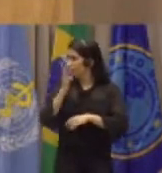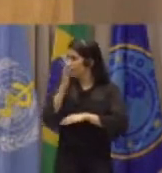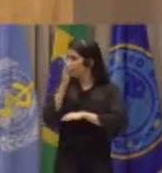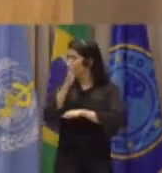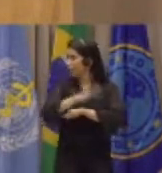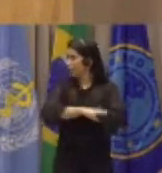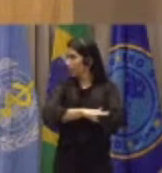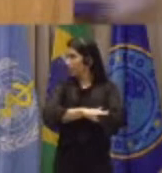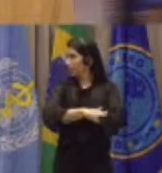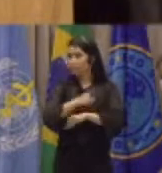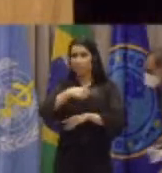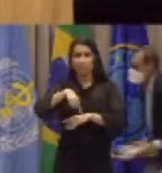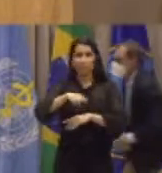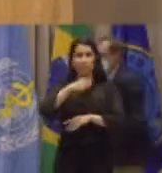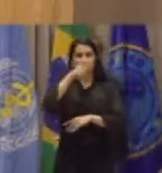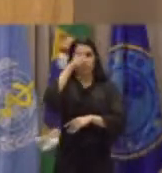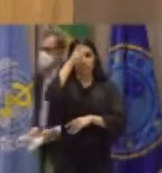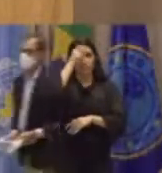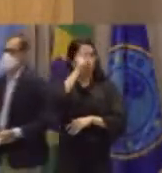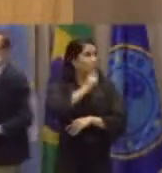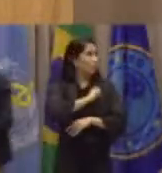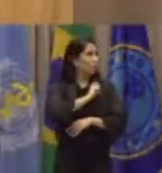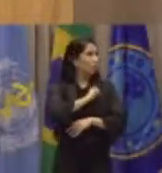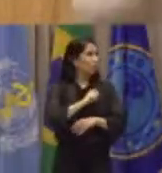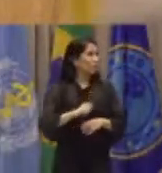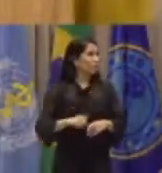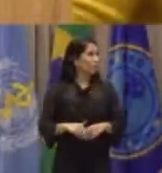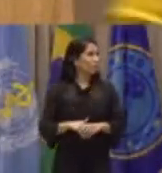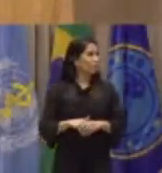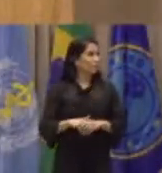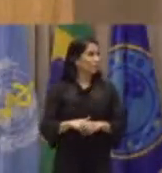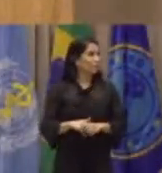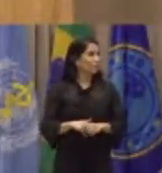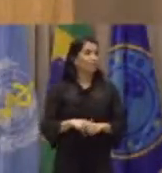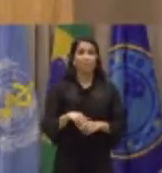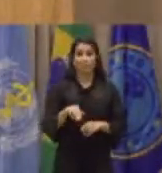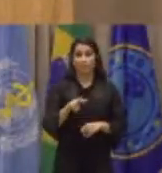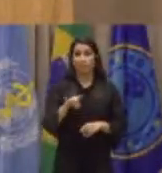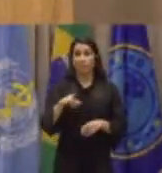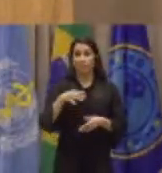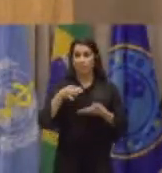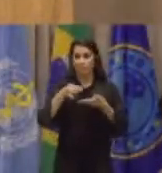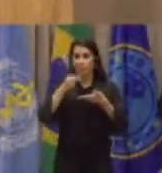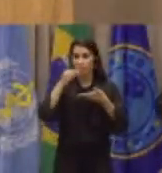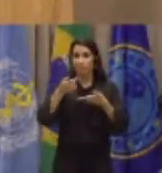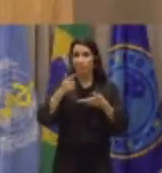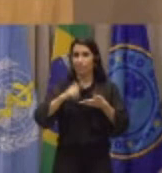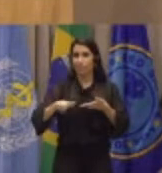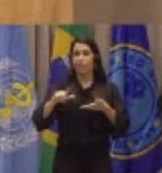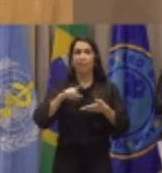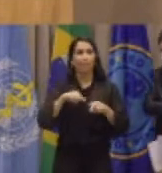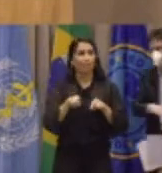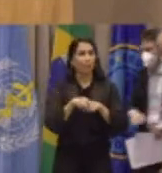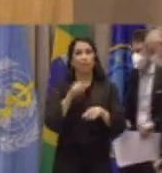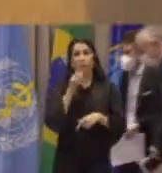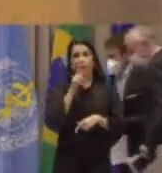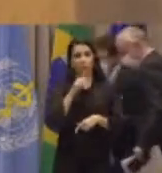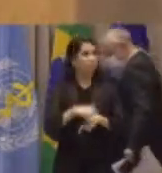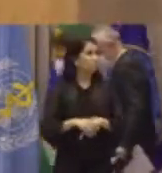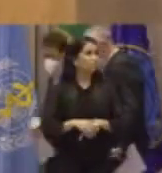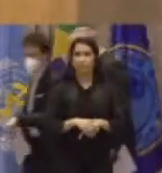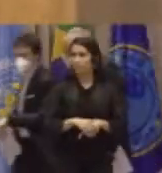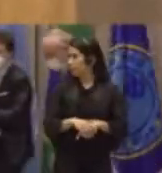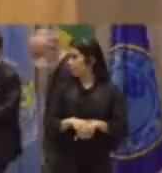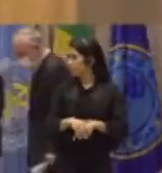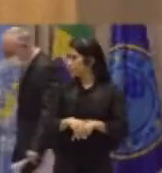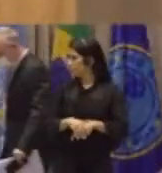transmitted here in our big screen. Then we'll have coffee, of course, water, and